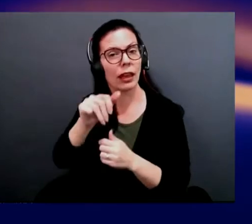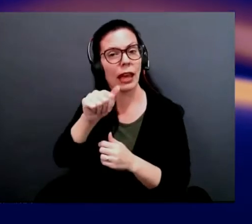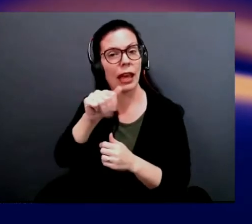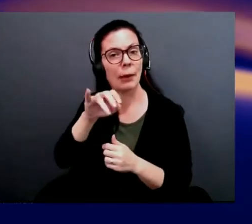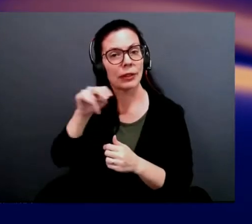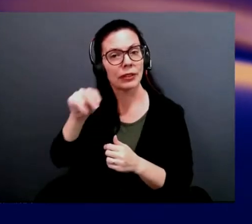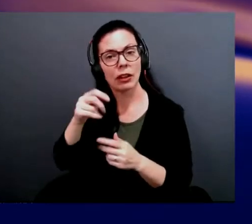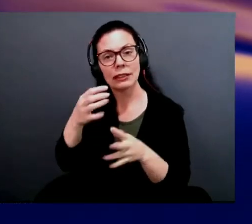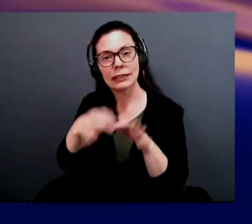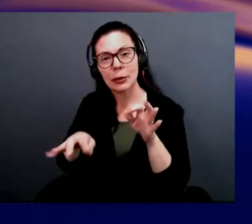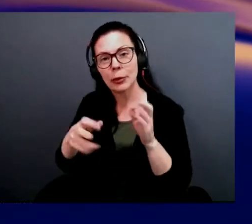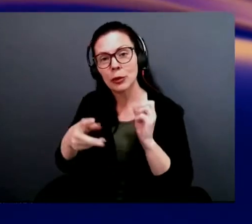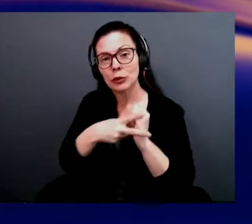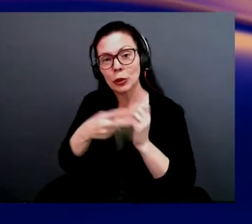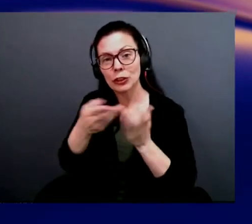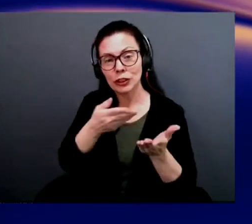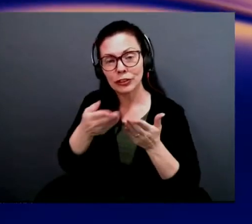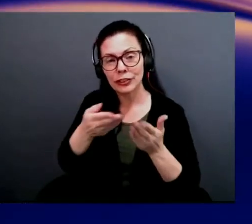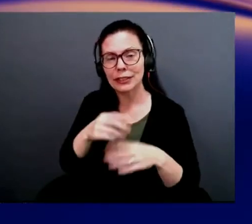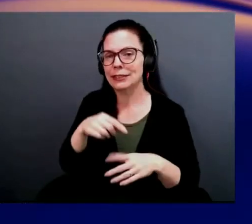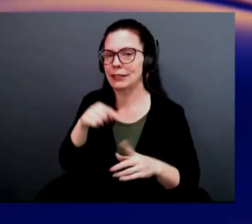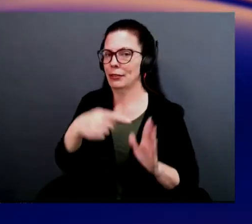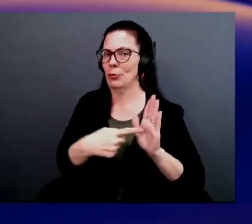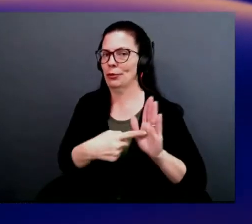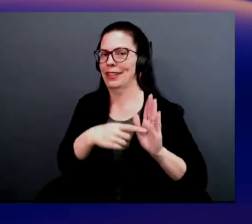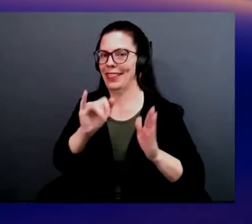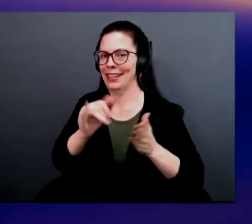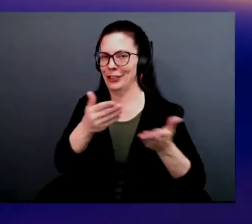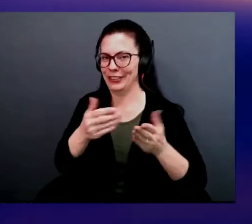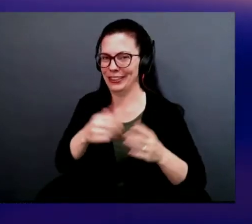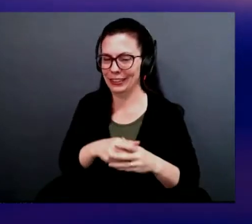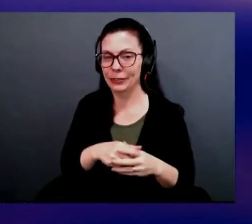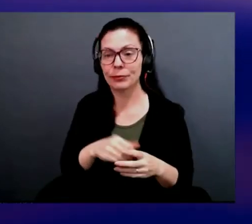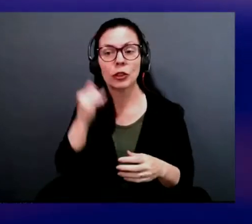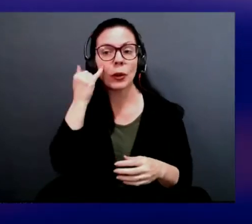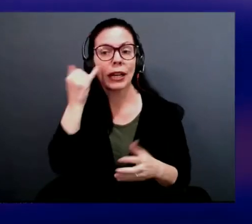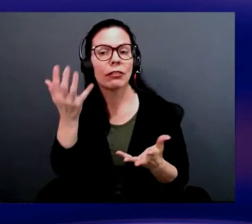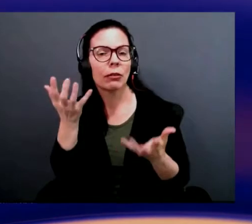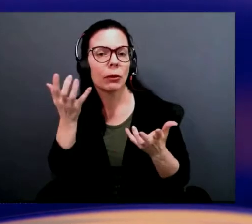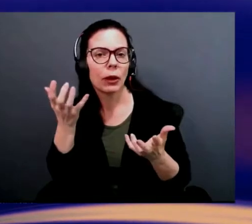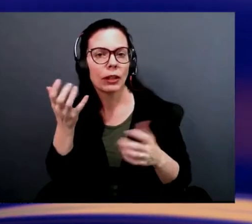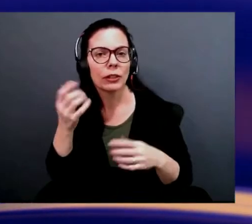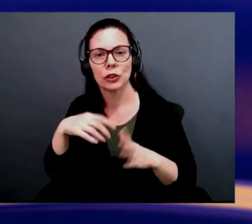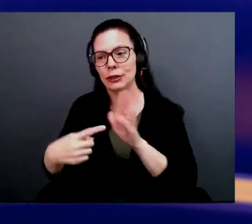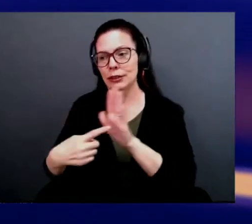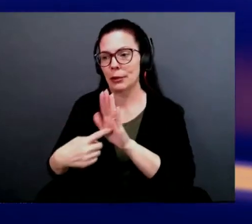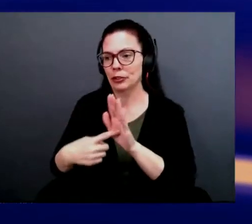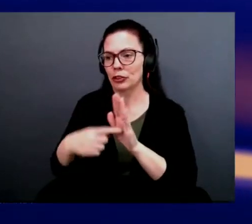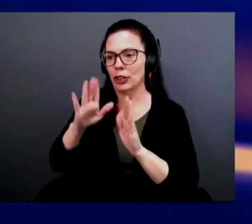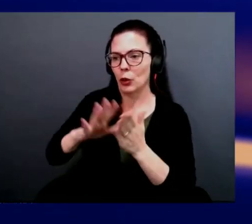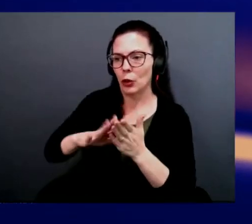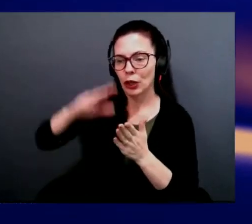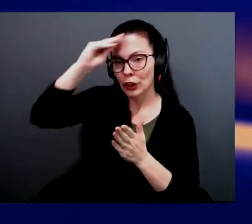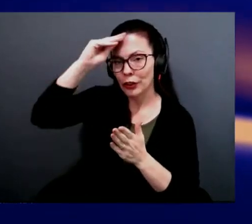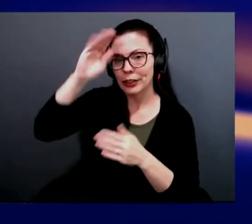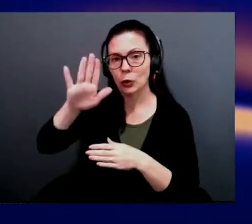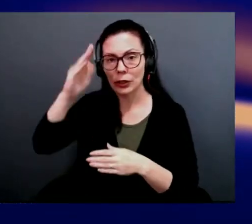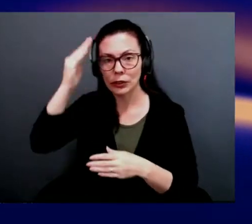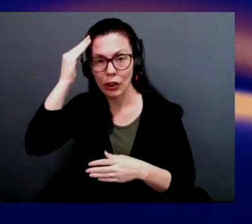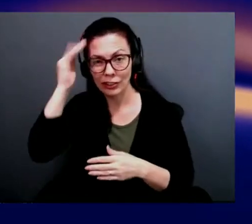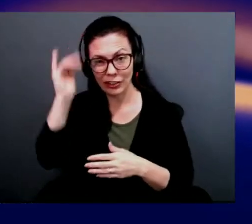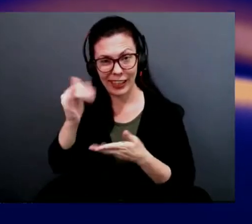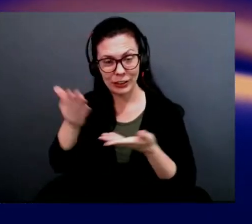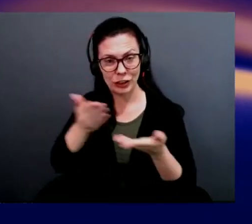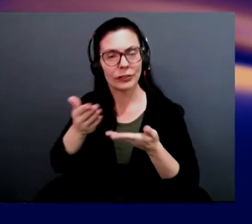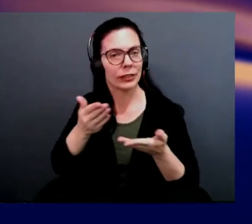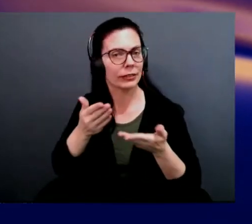Elastic Block Store, these are representative of those services. So if you're looking to demonstrate your learning and your knowledge of those services, then the